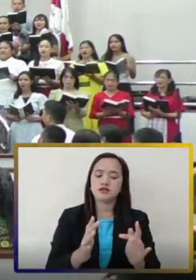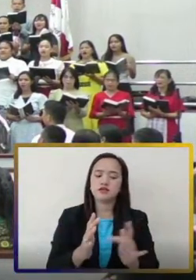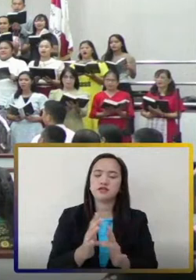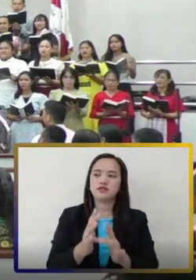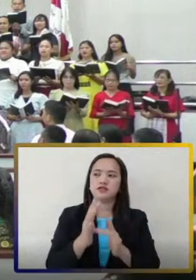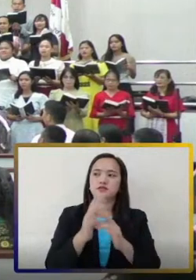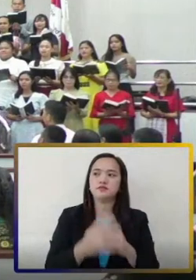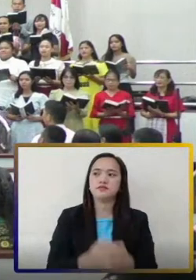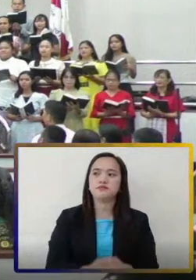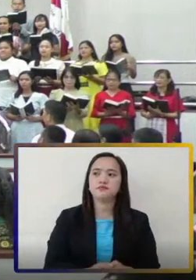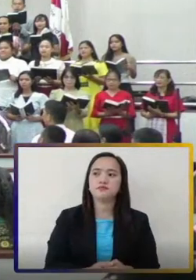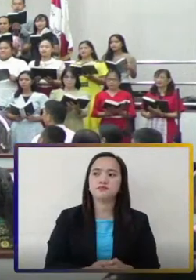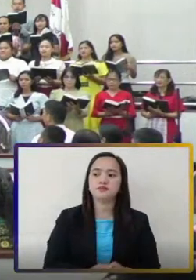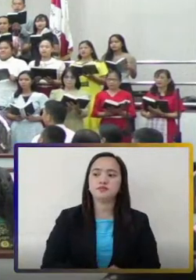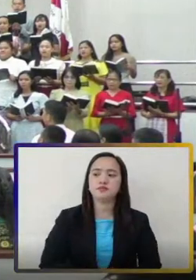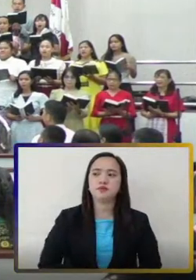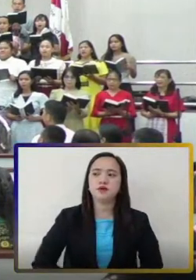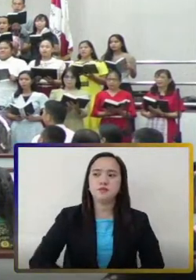Jesus.